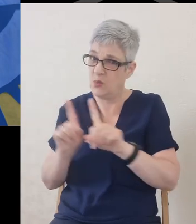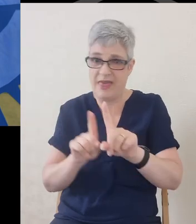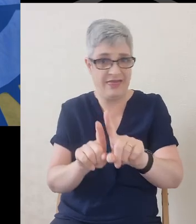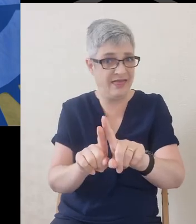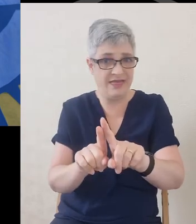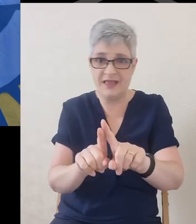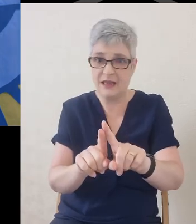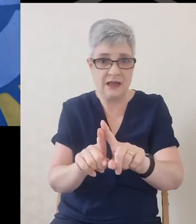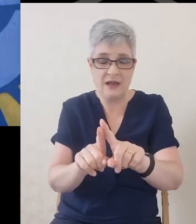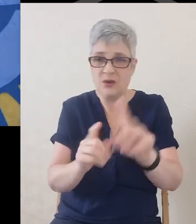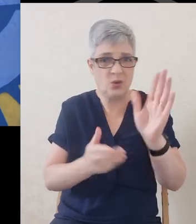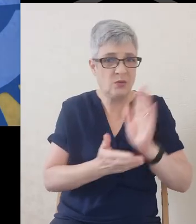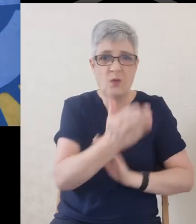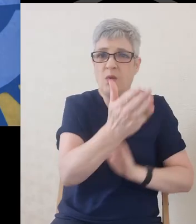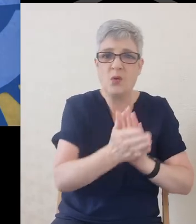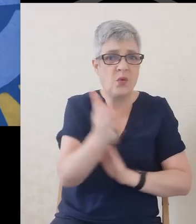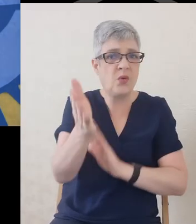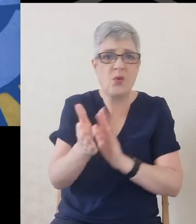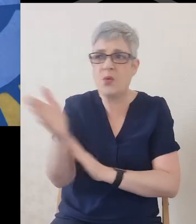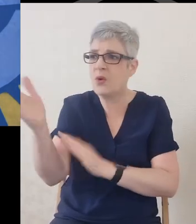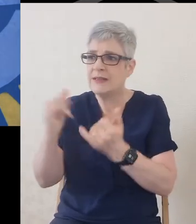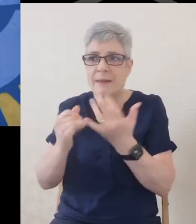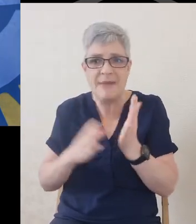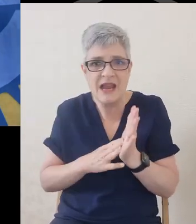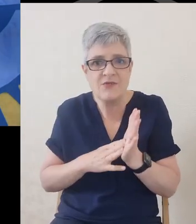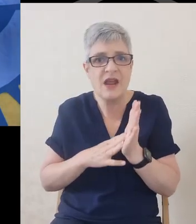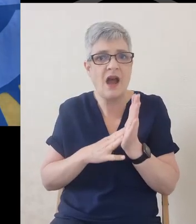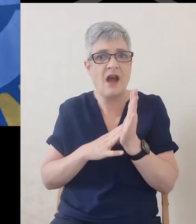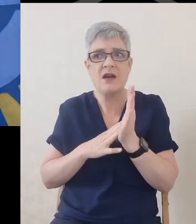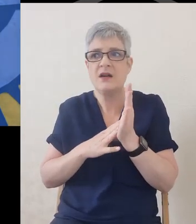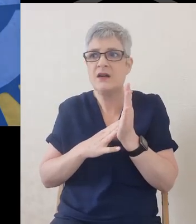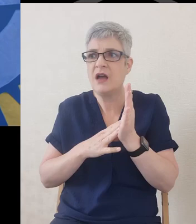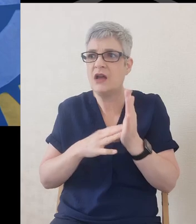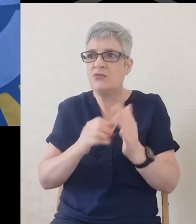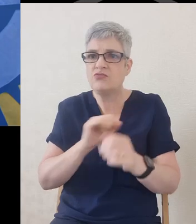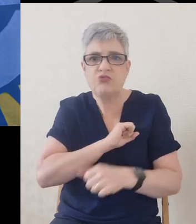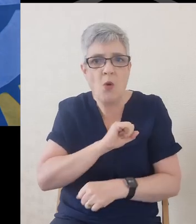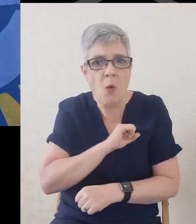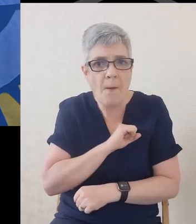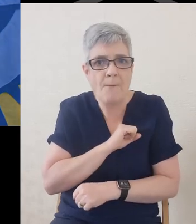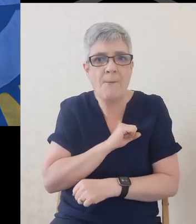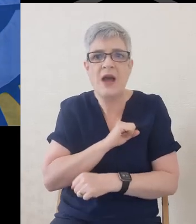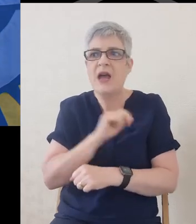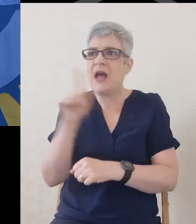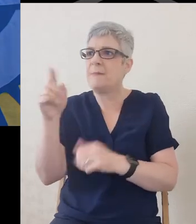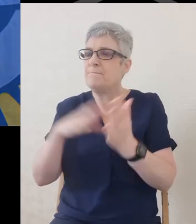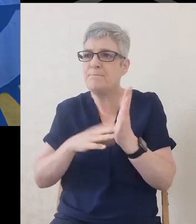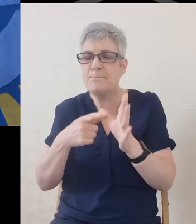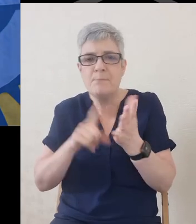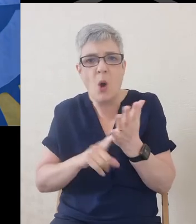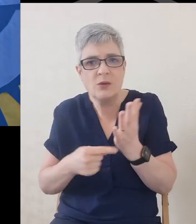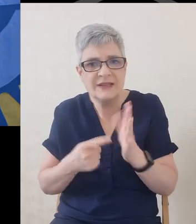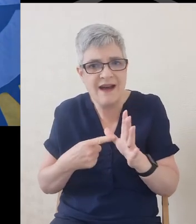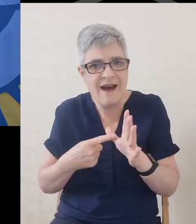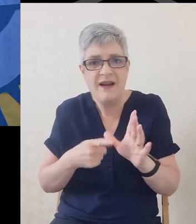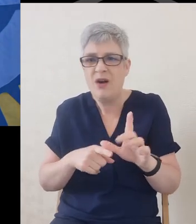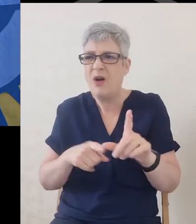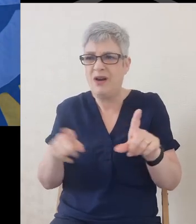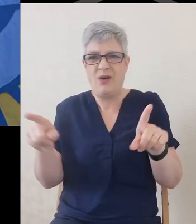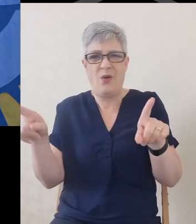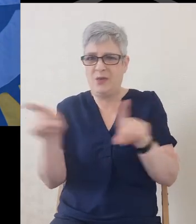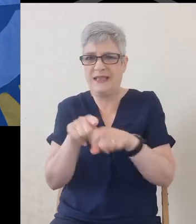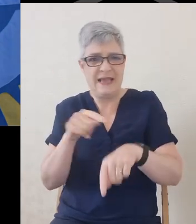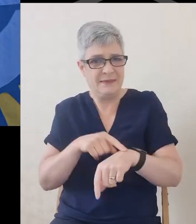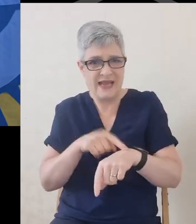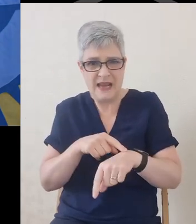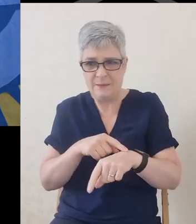form. They couldn't go to Samaria and be in Rome and be in Malta all at the same time